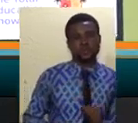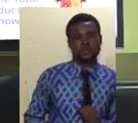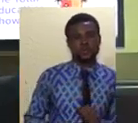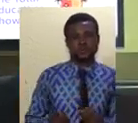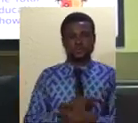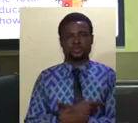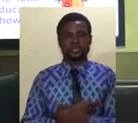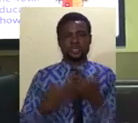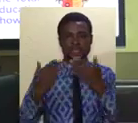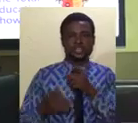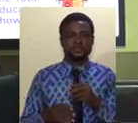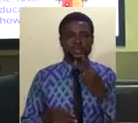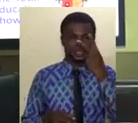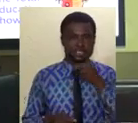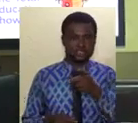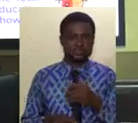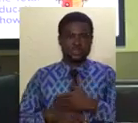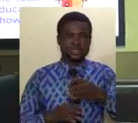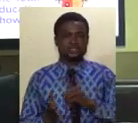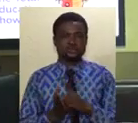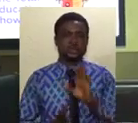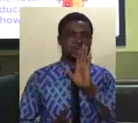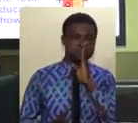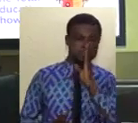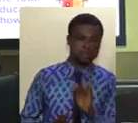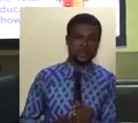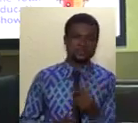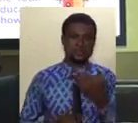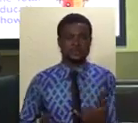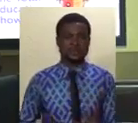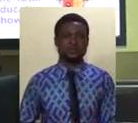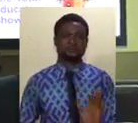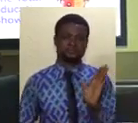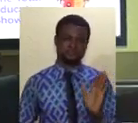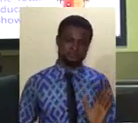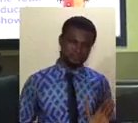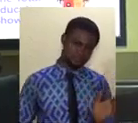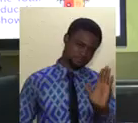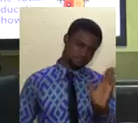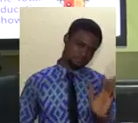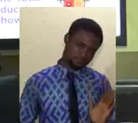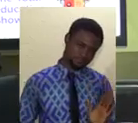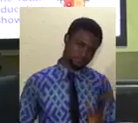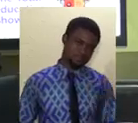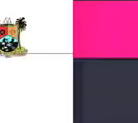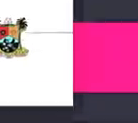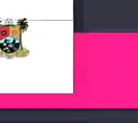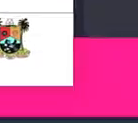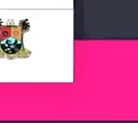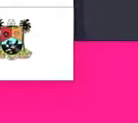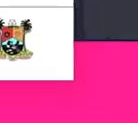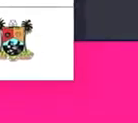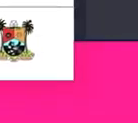careful. I remain your host, your anchor on this show, and I say thank you. See you next week. Bye for now.